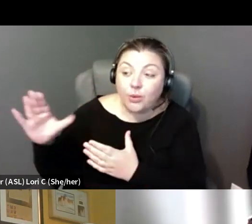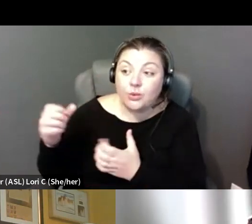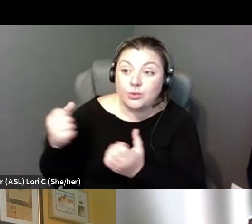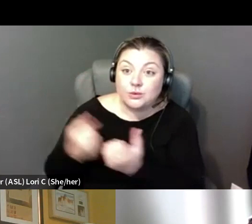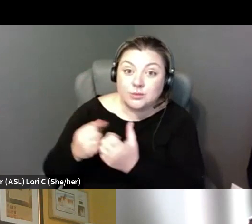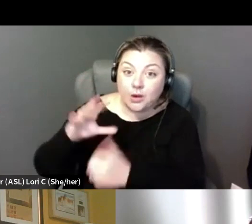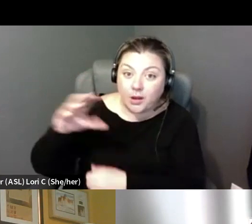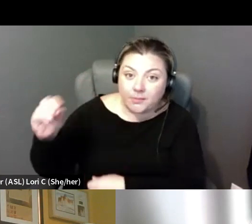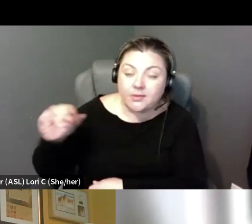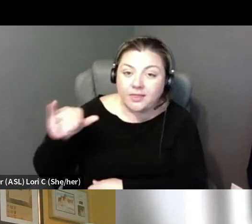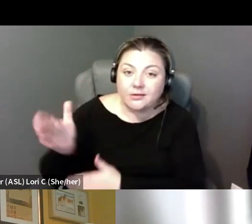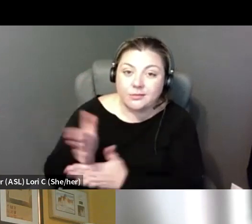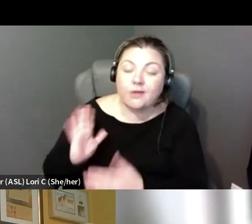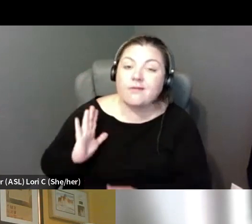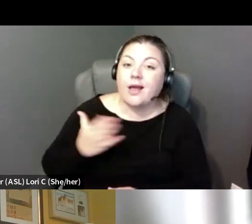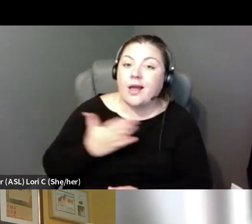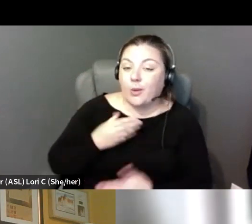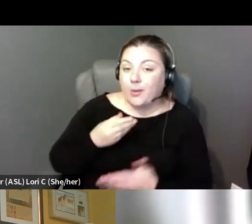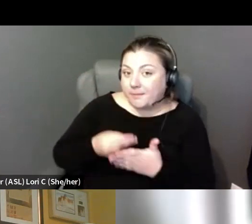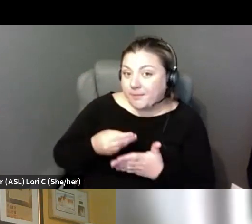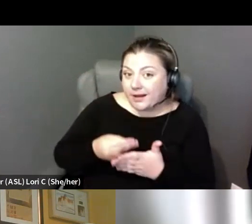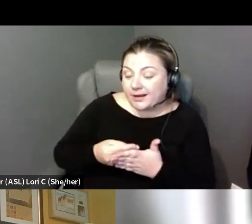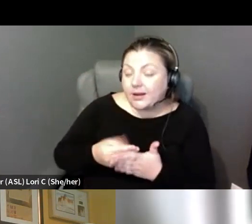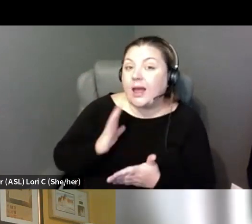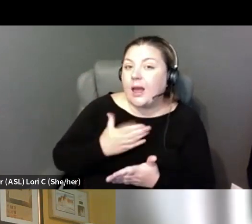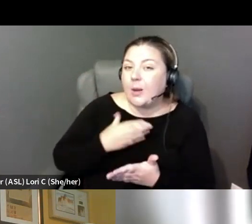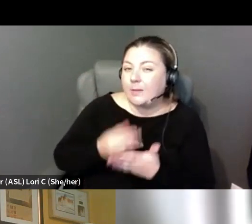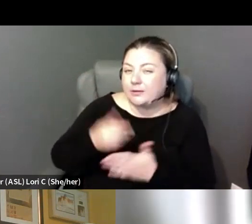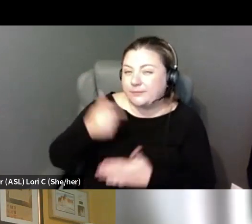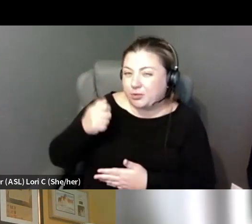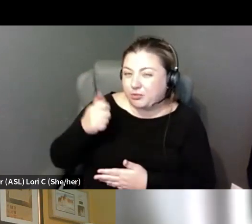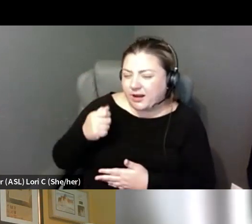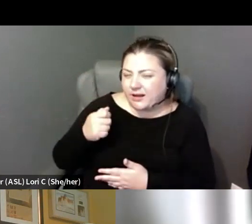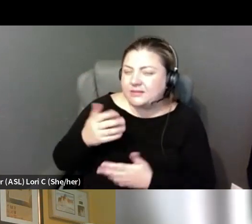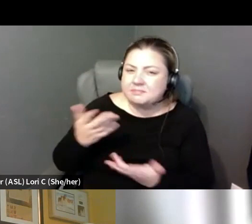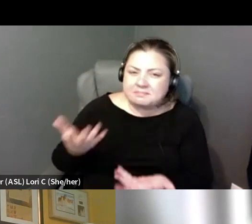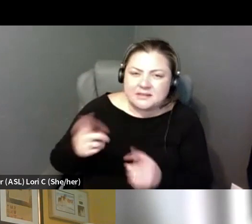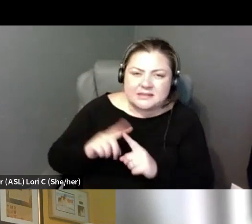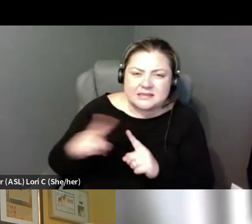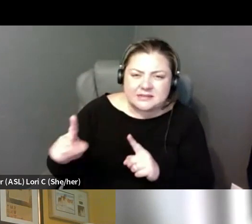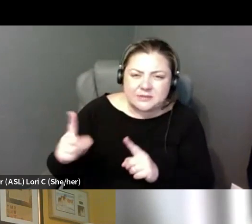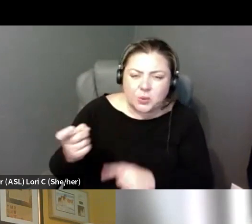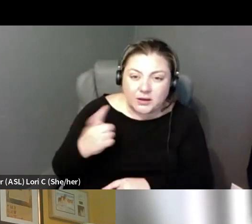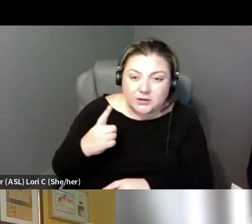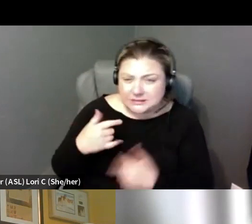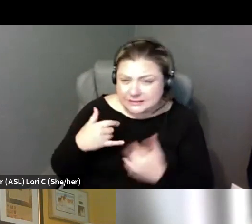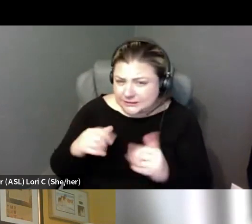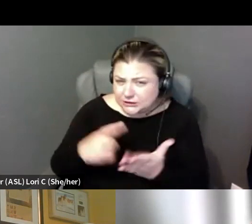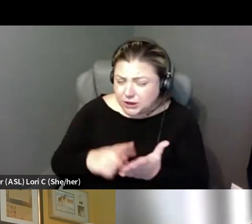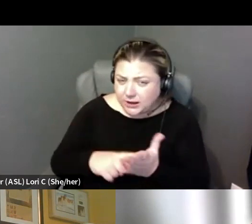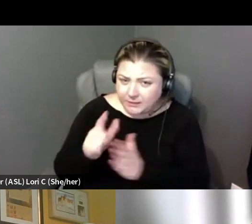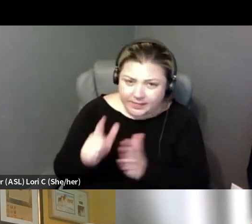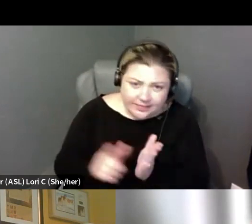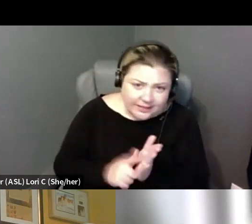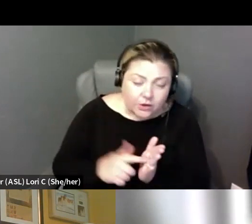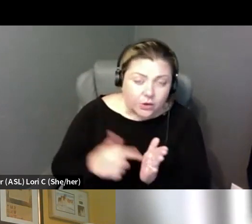grant. So it's a little bit of a different question, I think, unless we moved off the legal piece, we're just not in there in relation to the